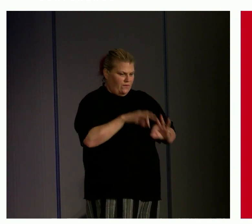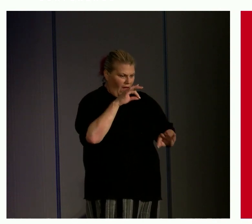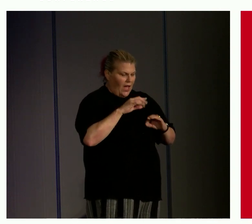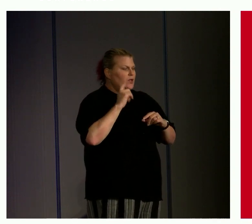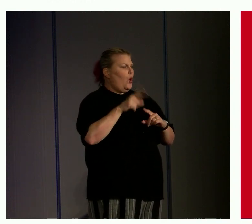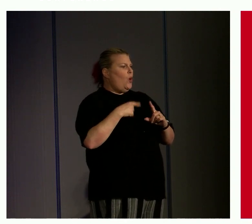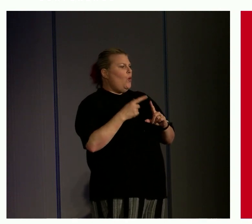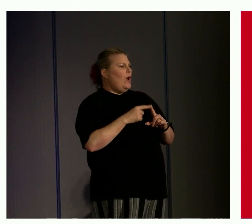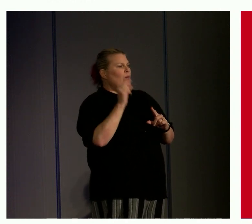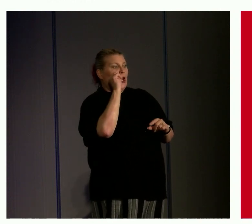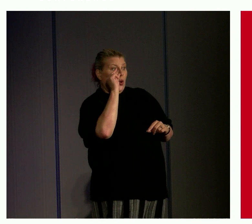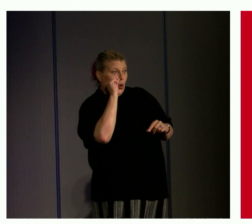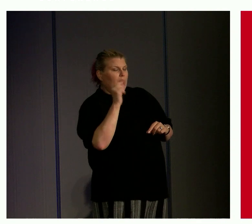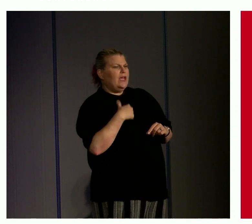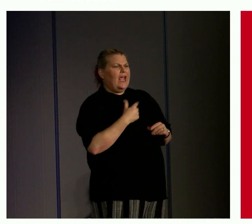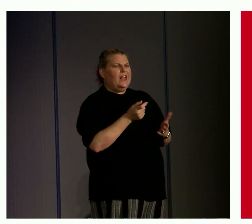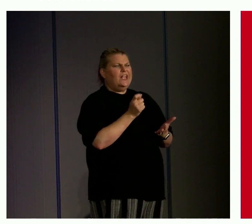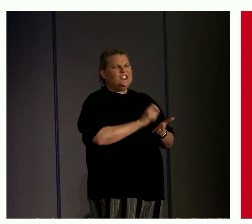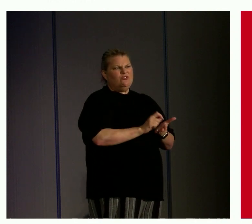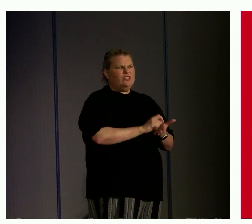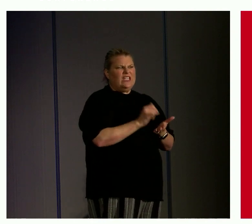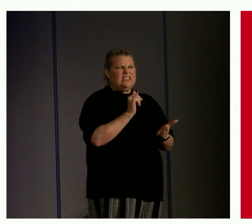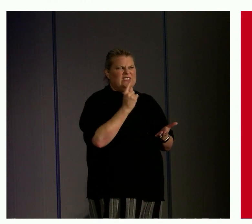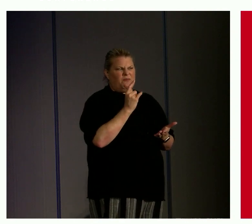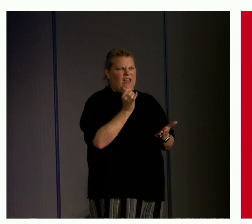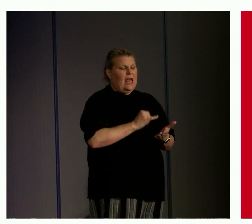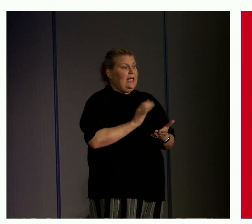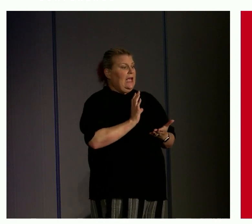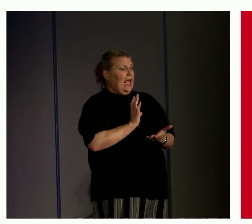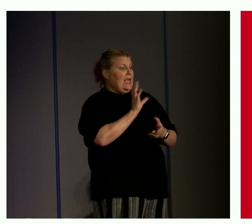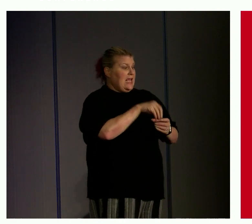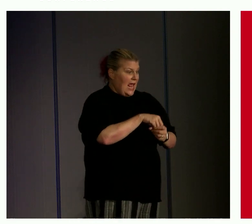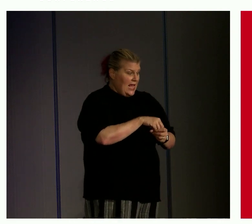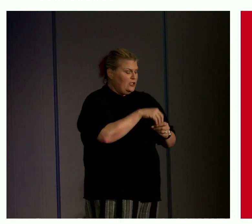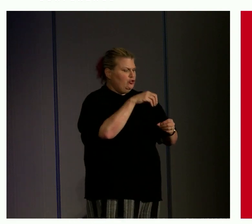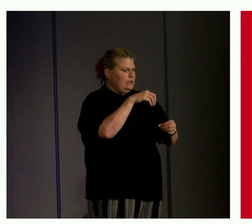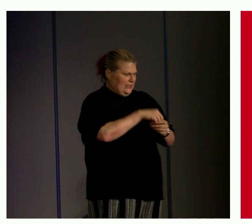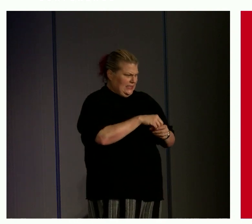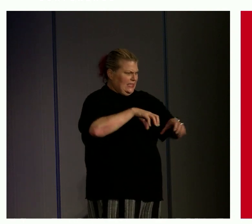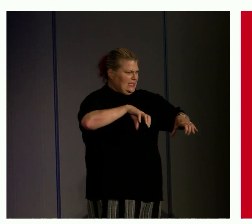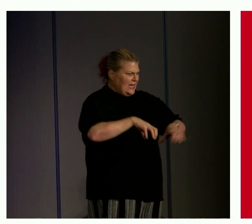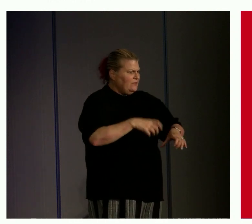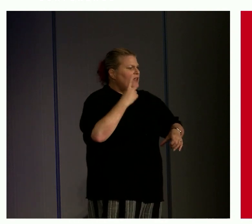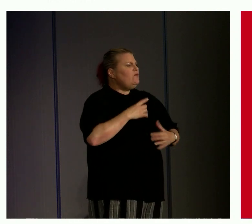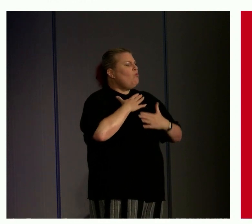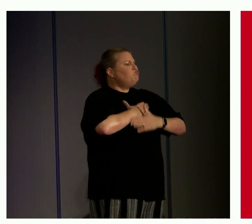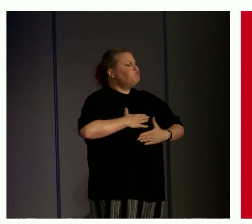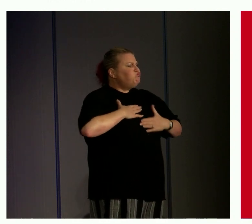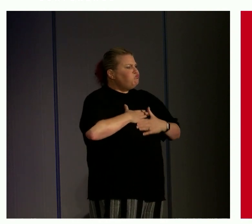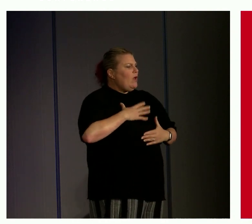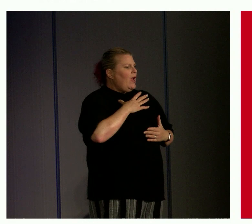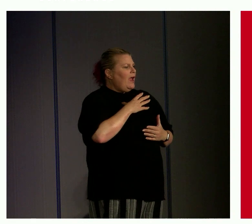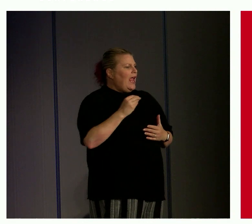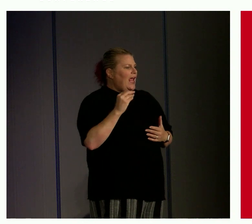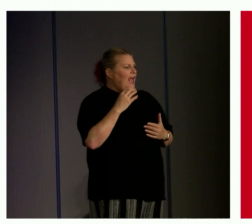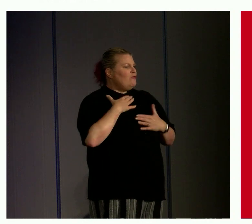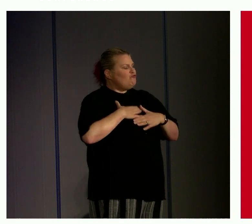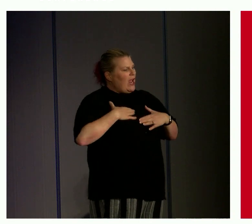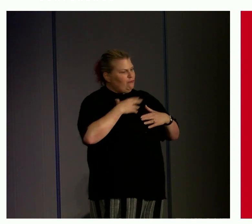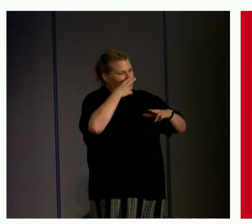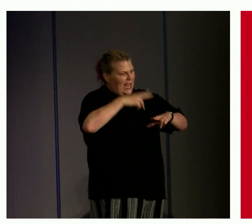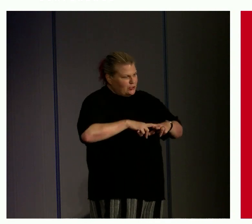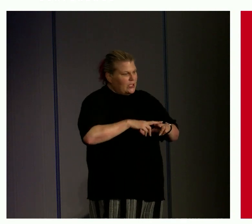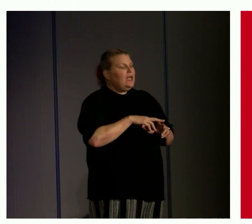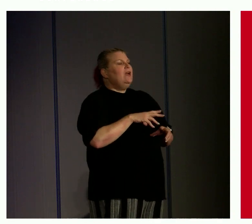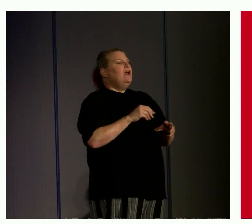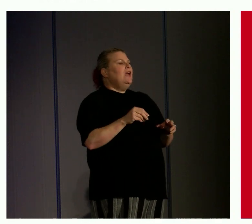it's written something like engage in activity for enjoyment and recreation rather than